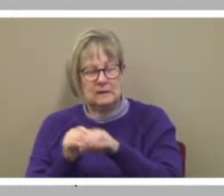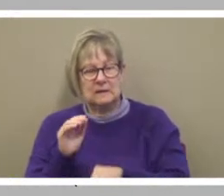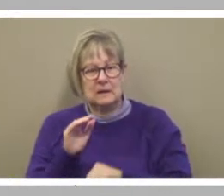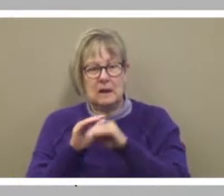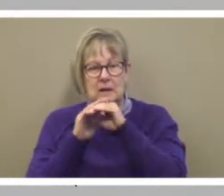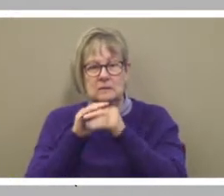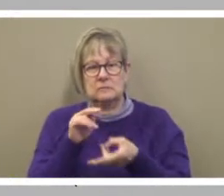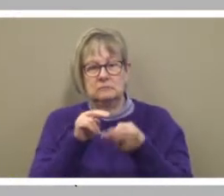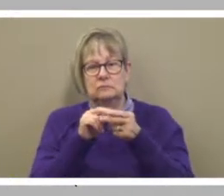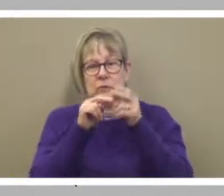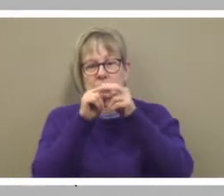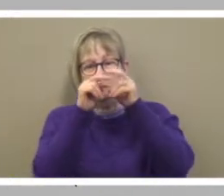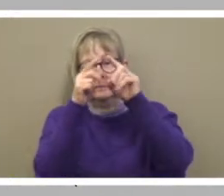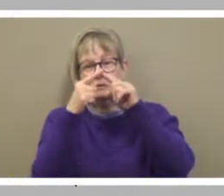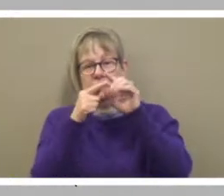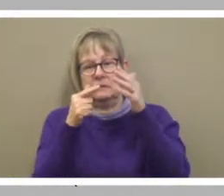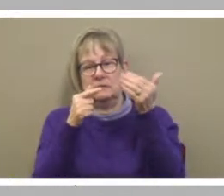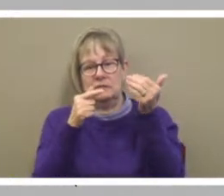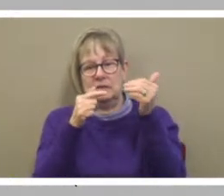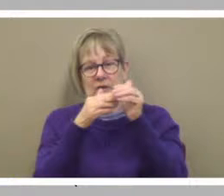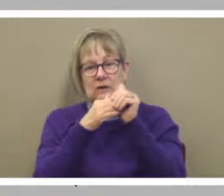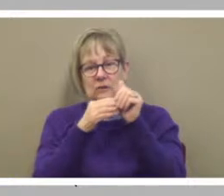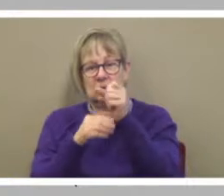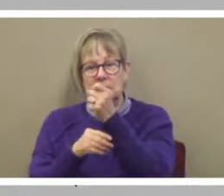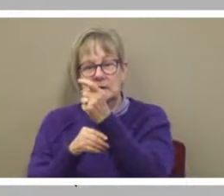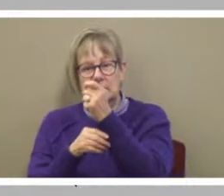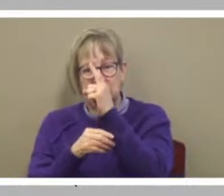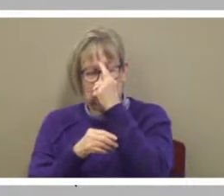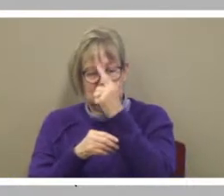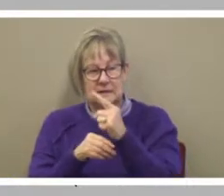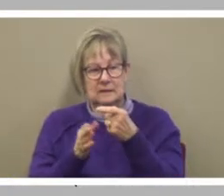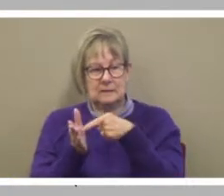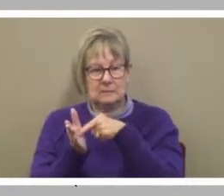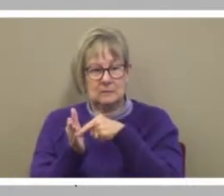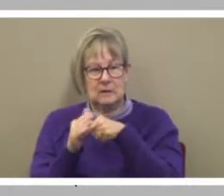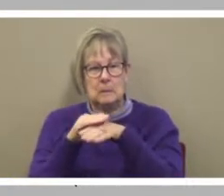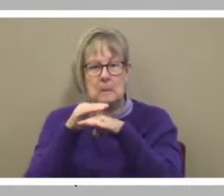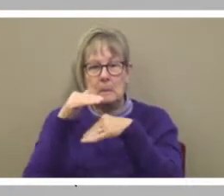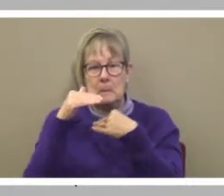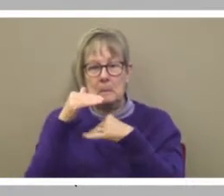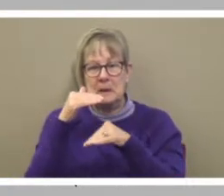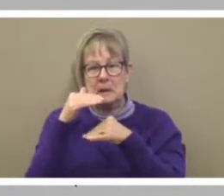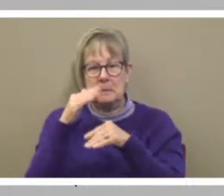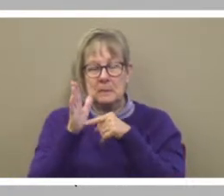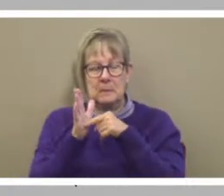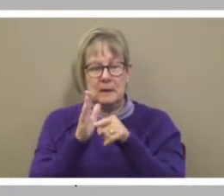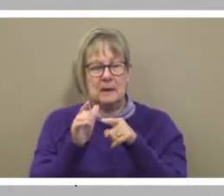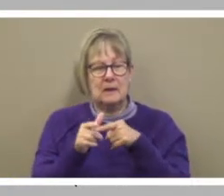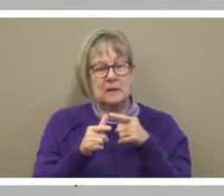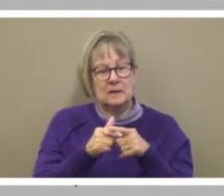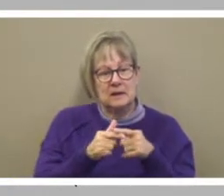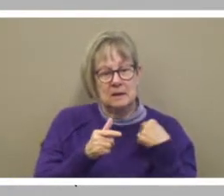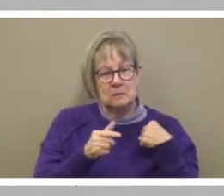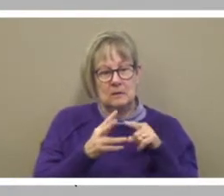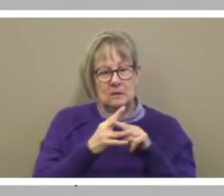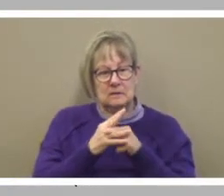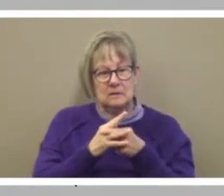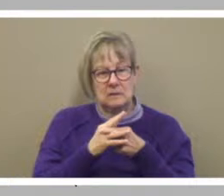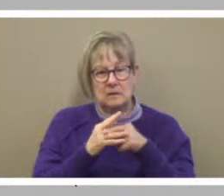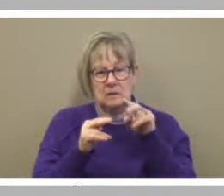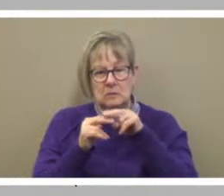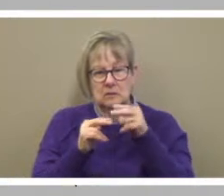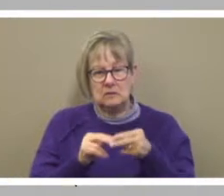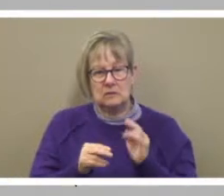the $15.11. So then moving forward after that, we then slightly reduce our